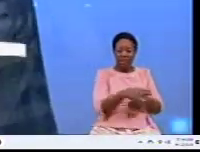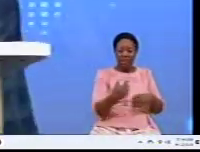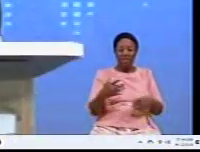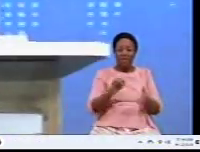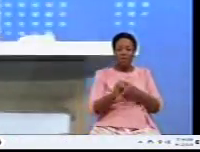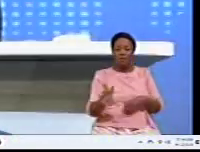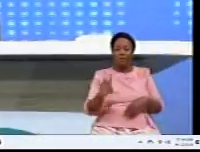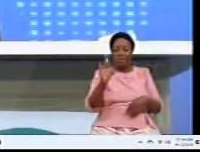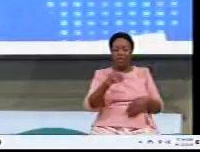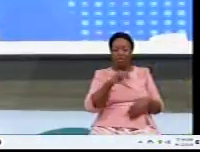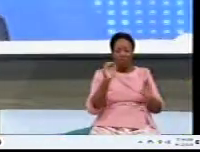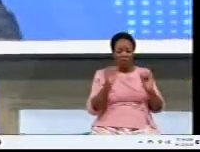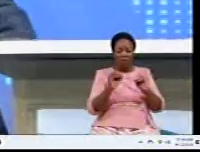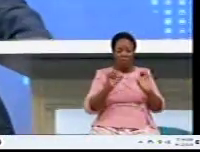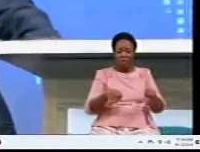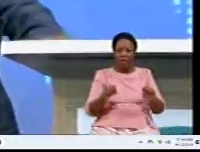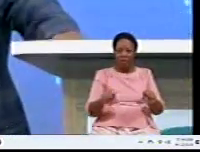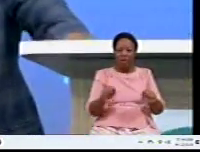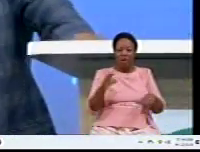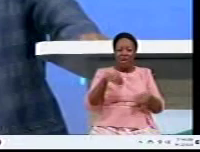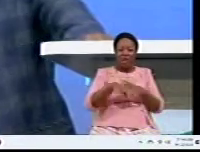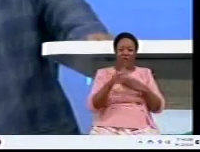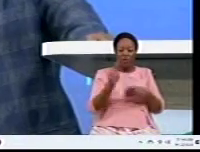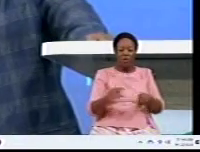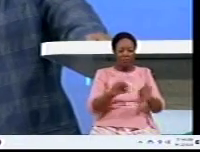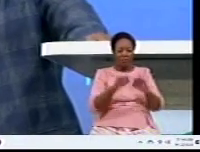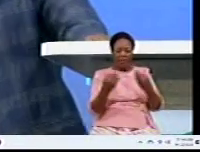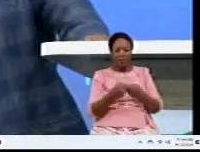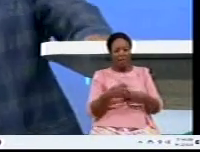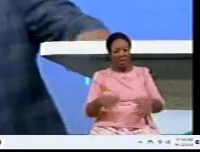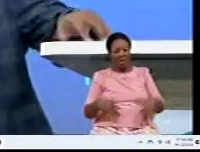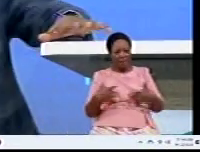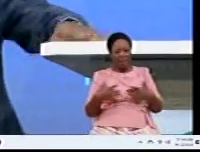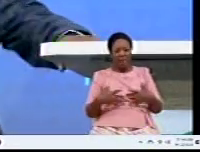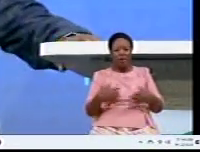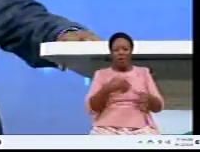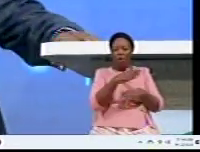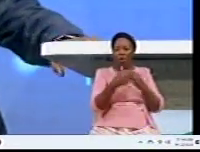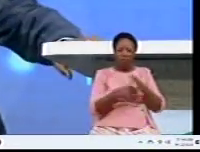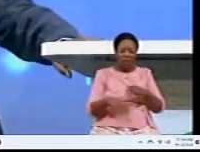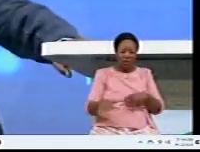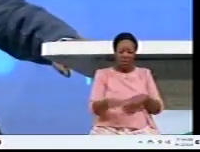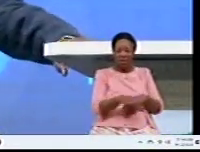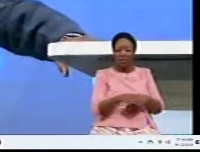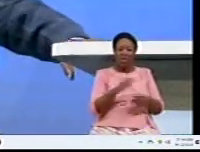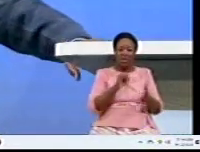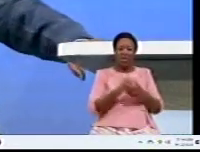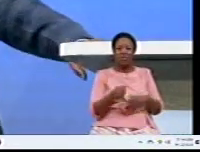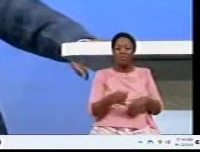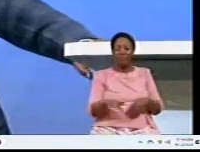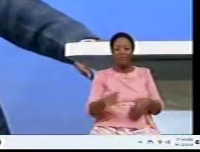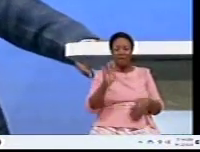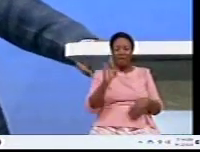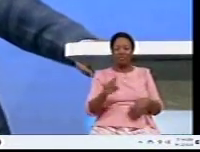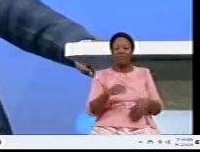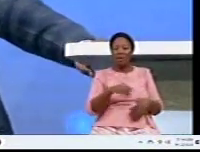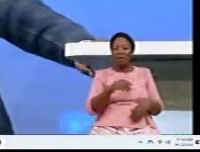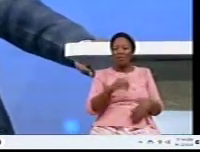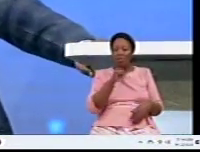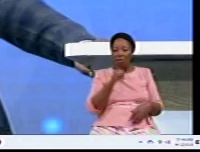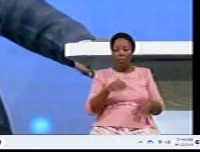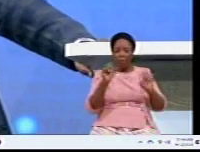found impossible in your family life, all things you found impossible in